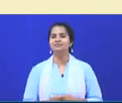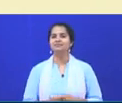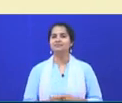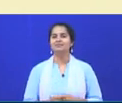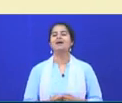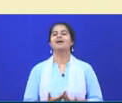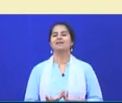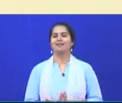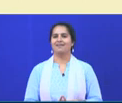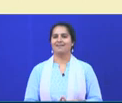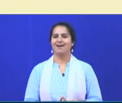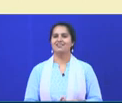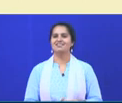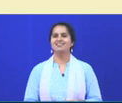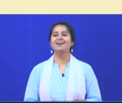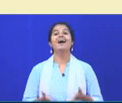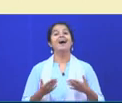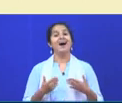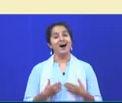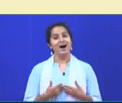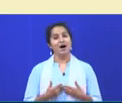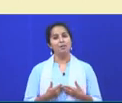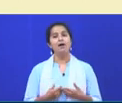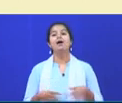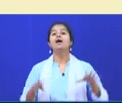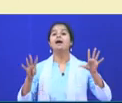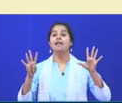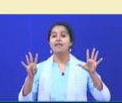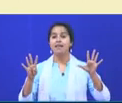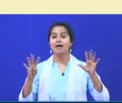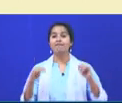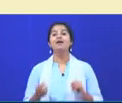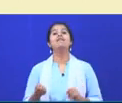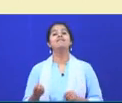bhavati? Answer, aham